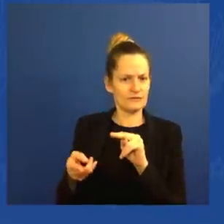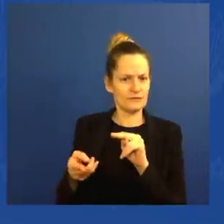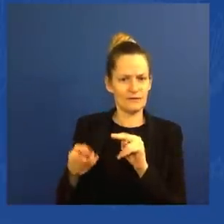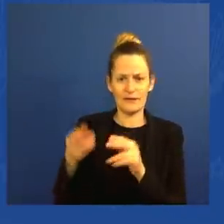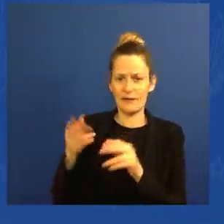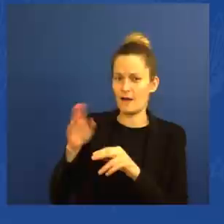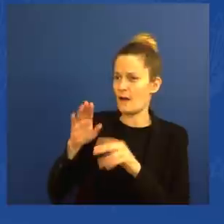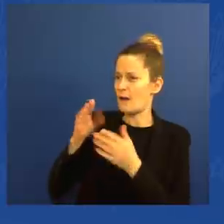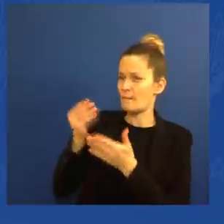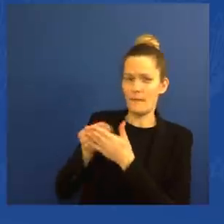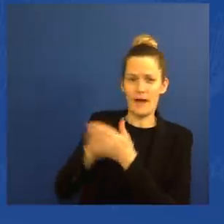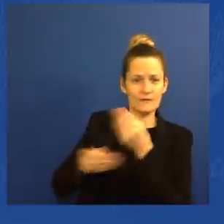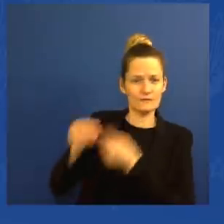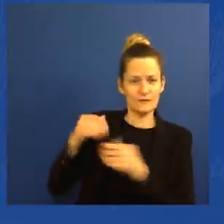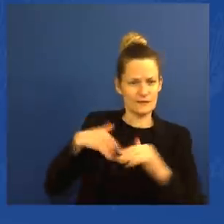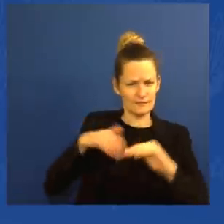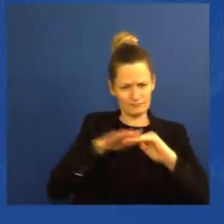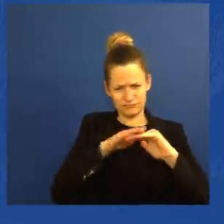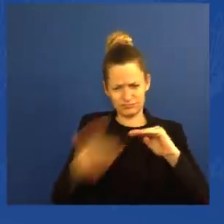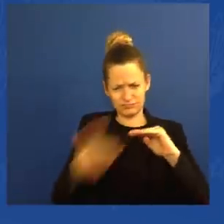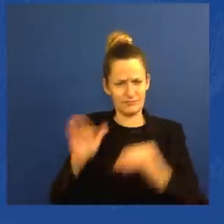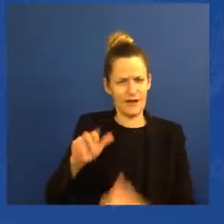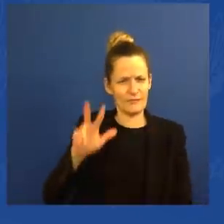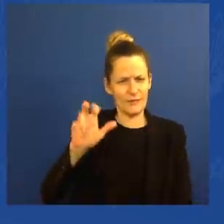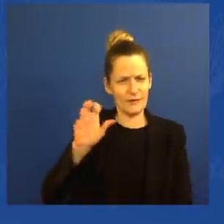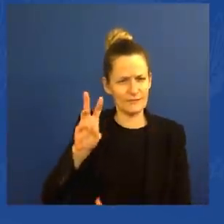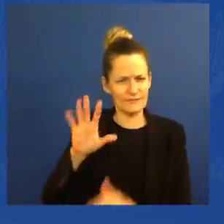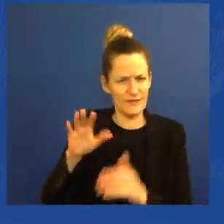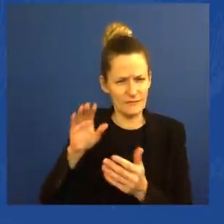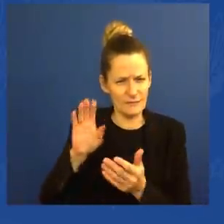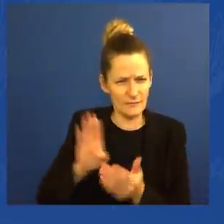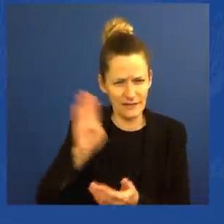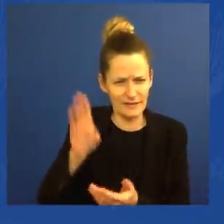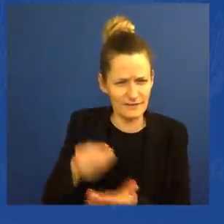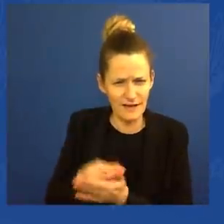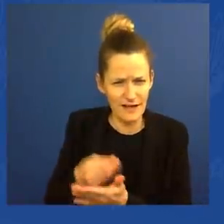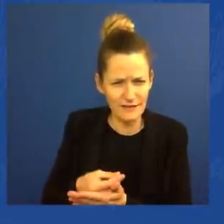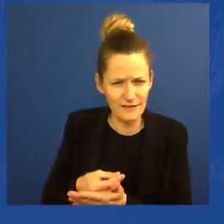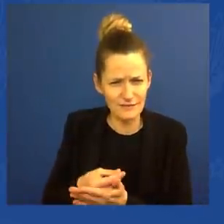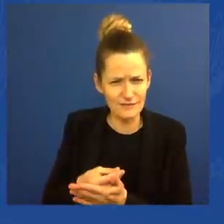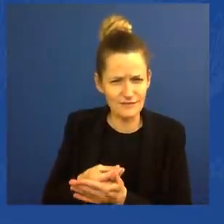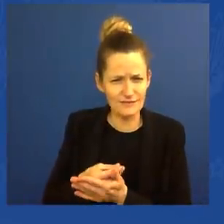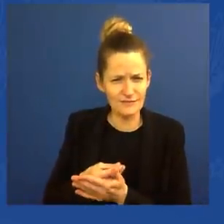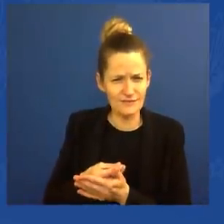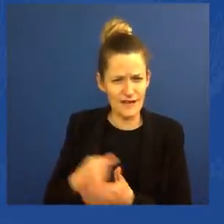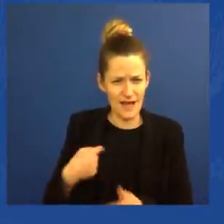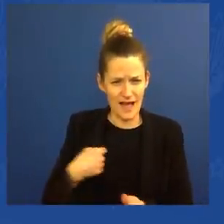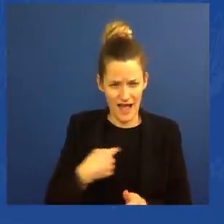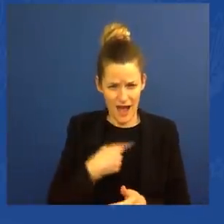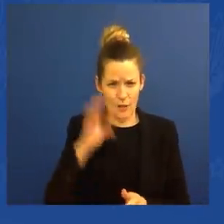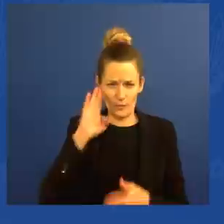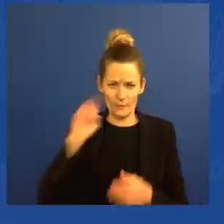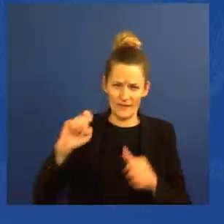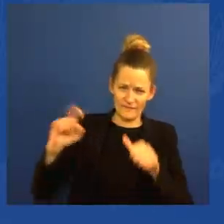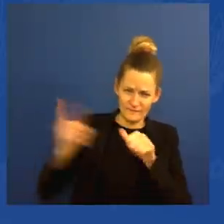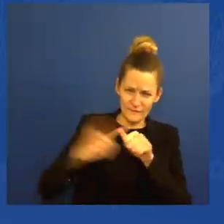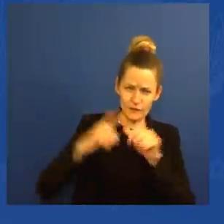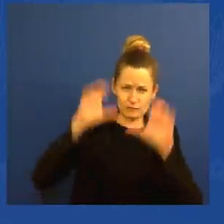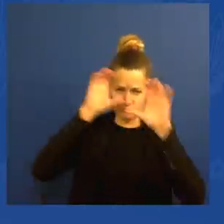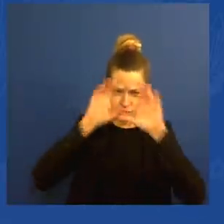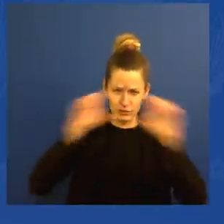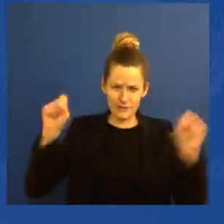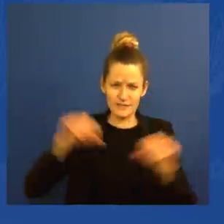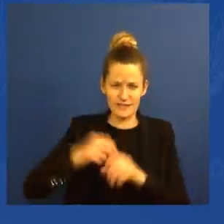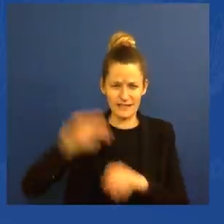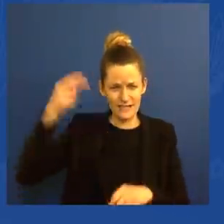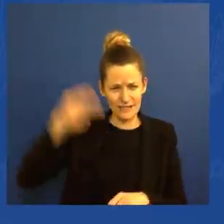And we're on track now to be the first president in history to have a lower deficit by over $1 trillion in 1 year. Look, folks, we